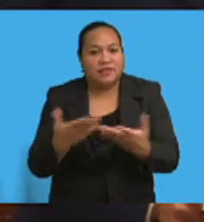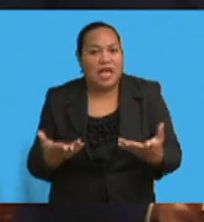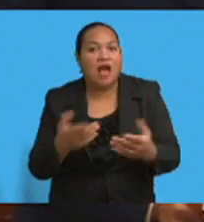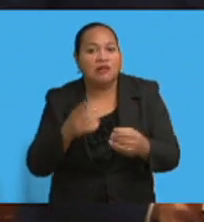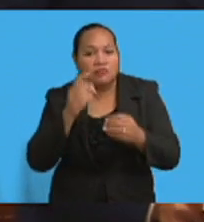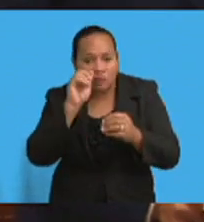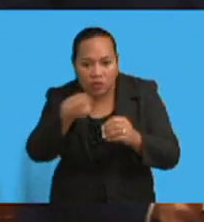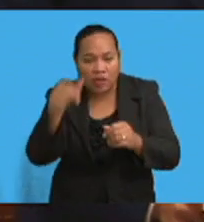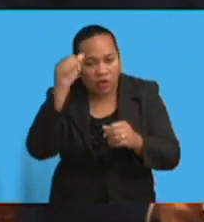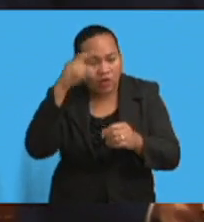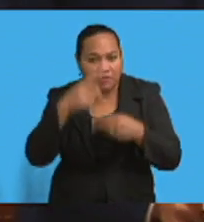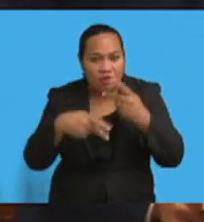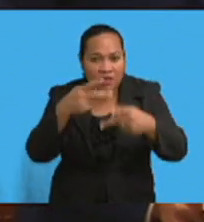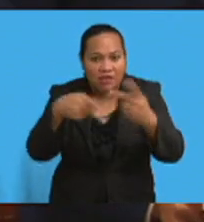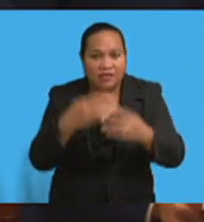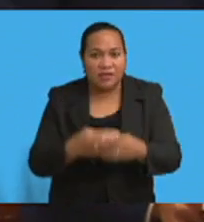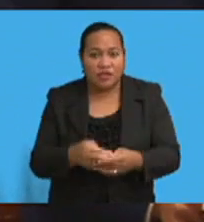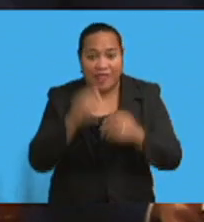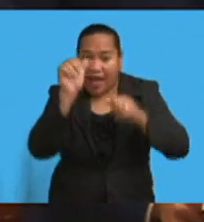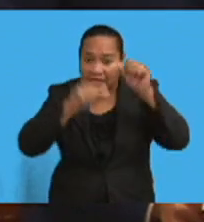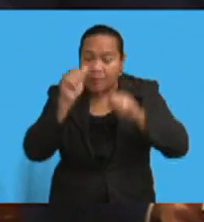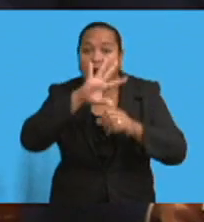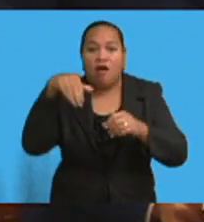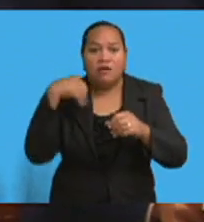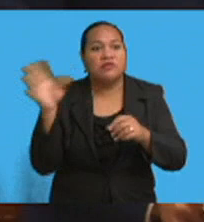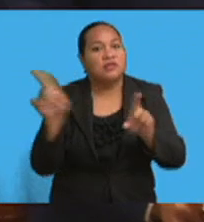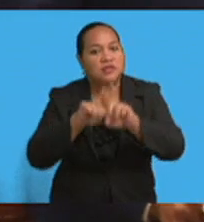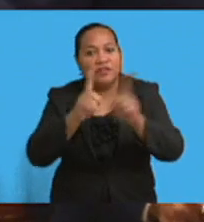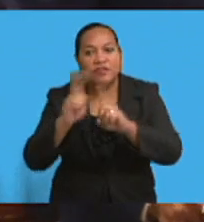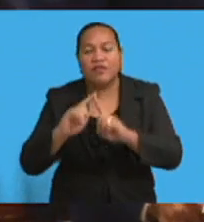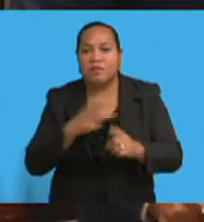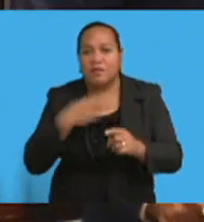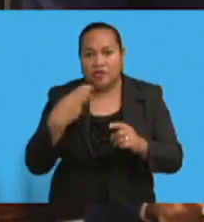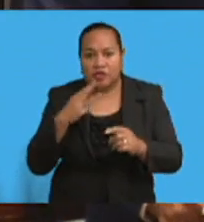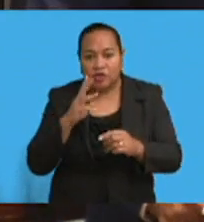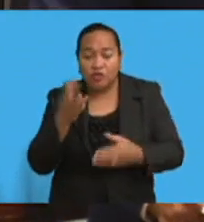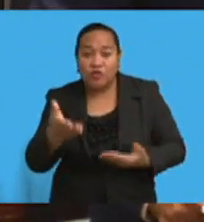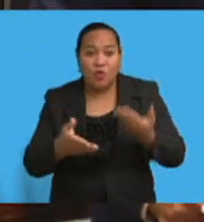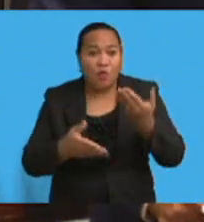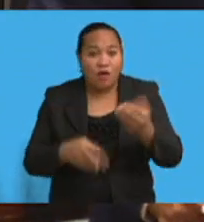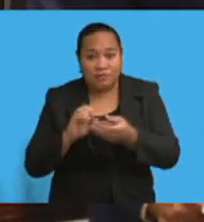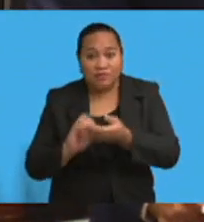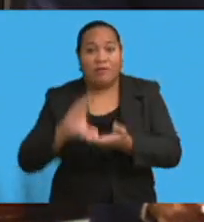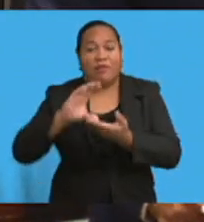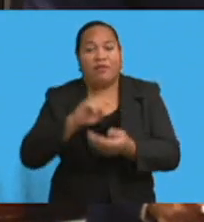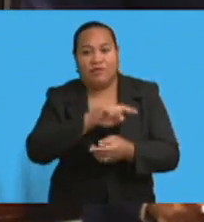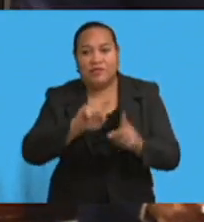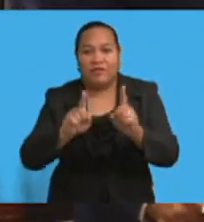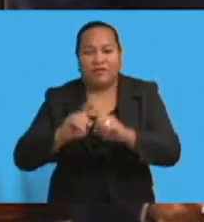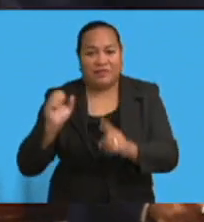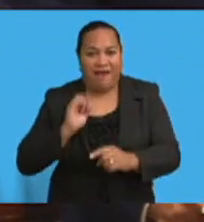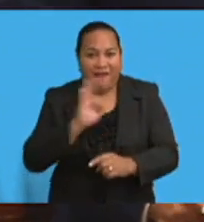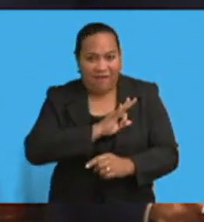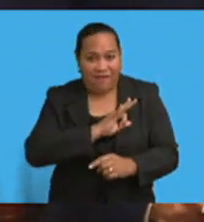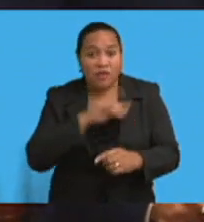process functions, and assessments are being carried out across every ministry and department to reward high-performing civil servants. This is the first time that